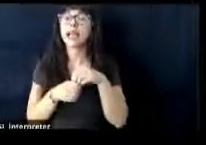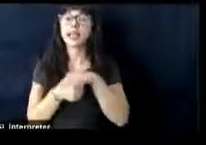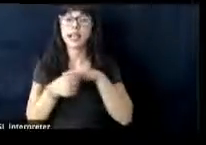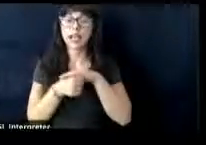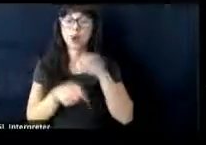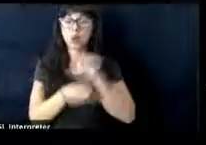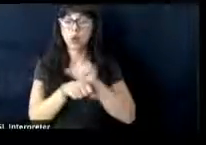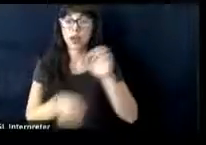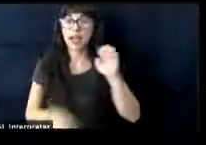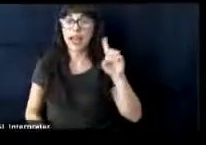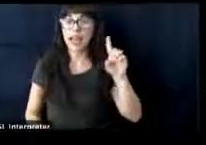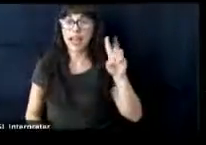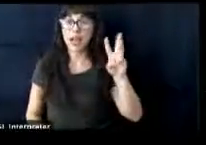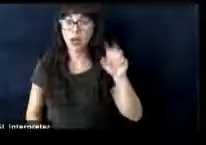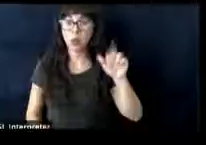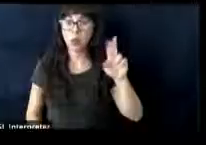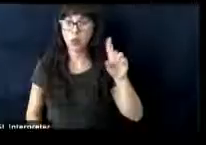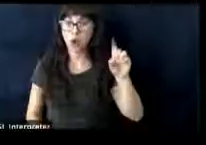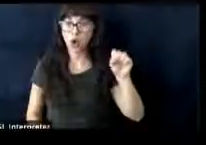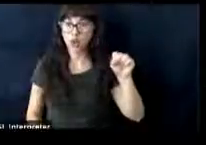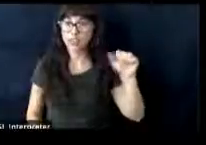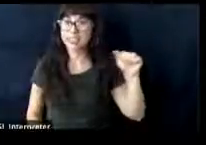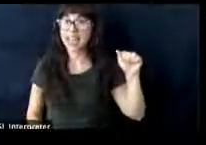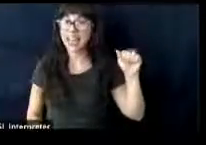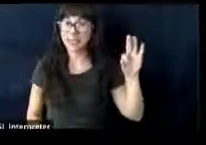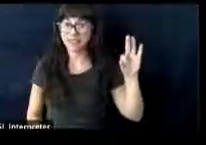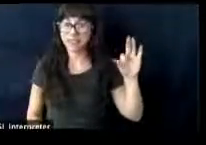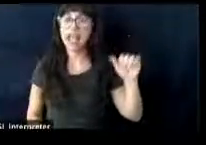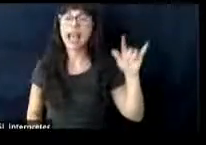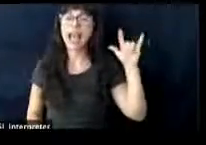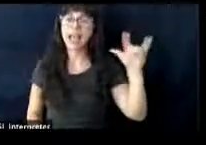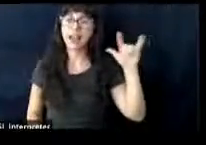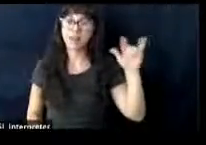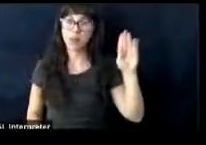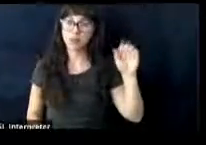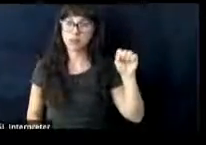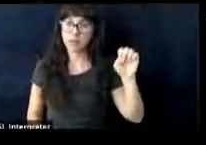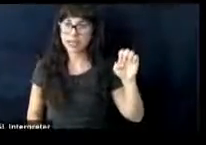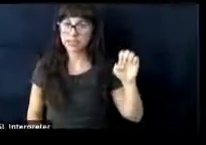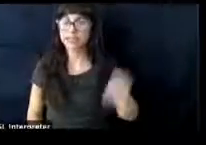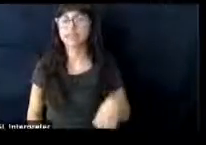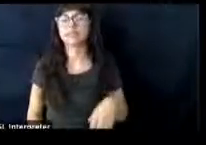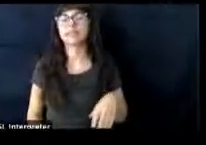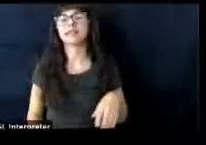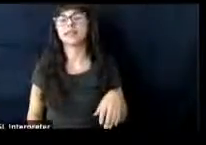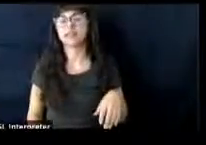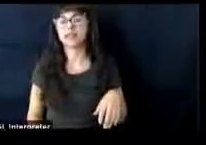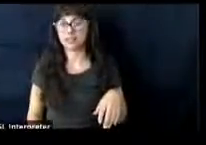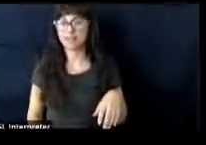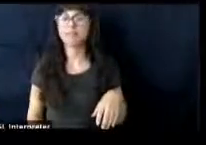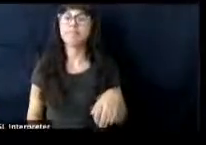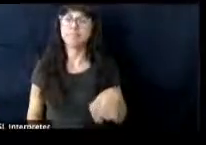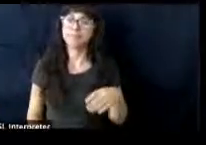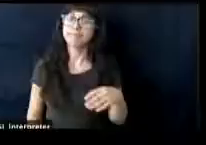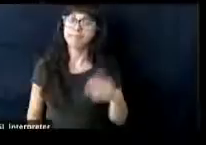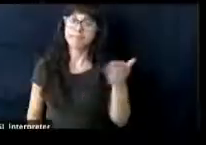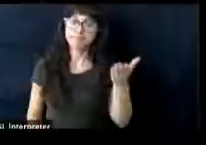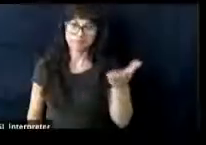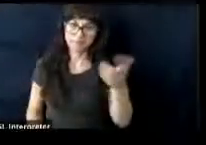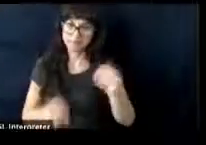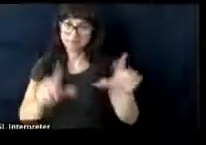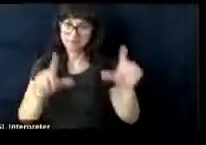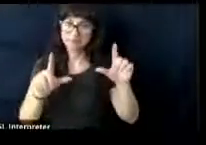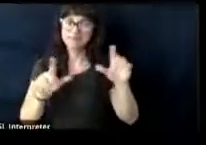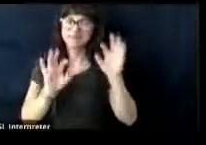Base, commute out there. There we go. So this whole area is similar. In fact, where I am over near